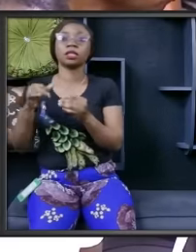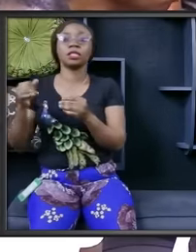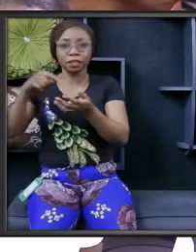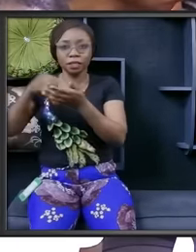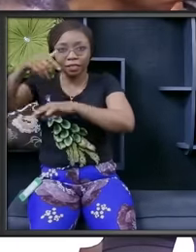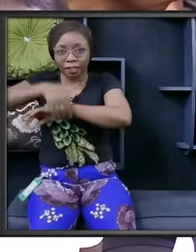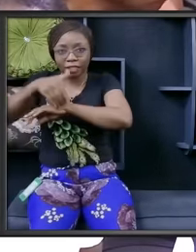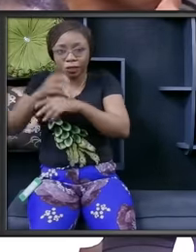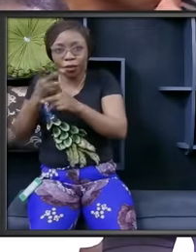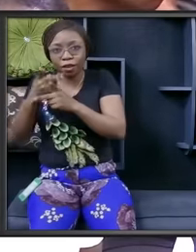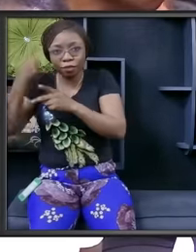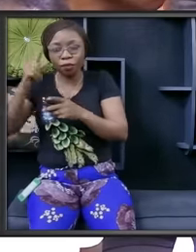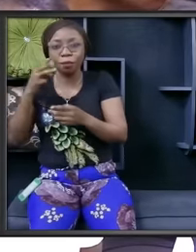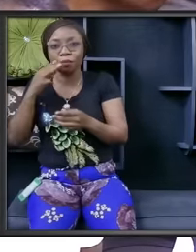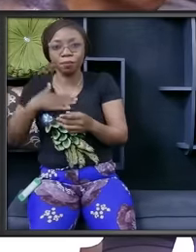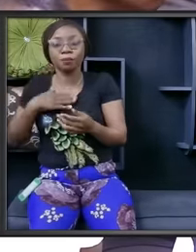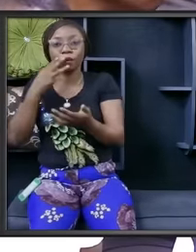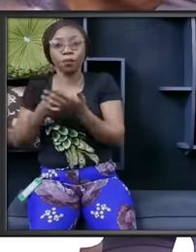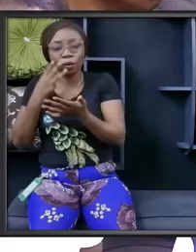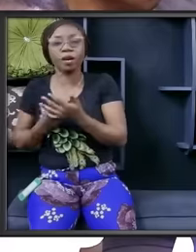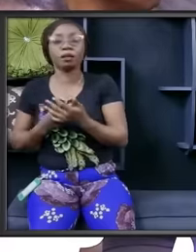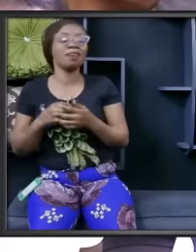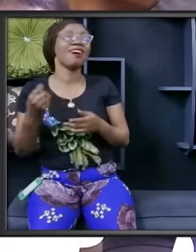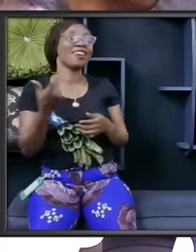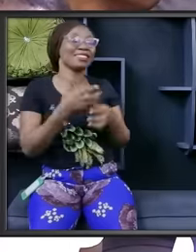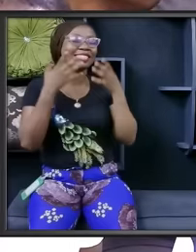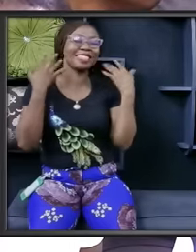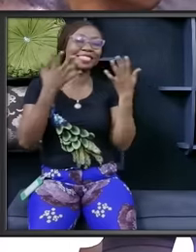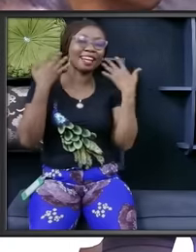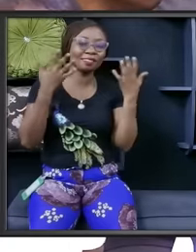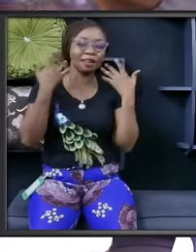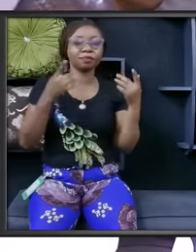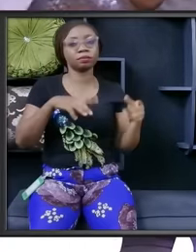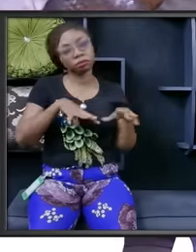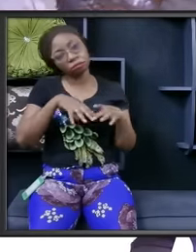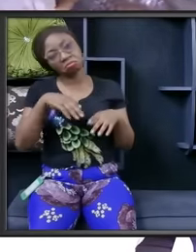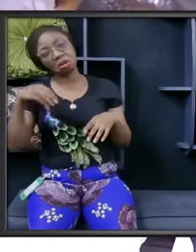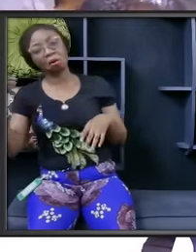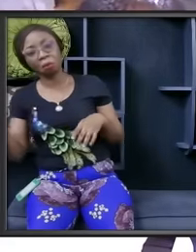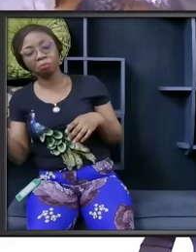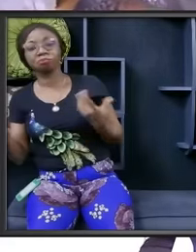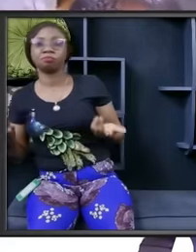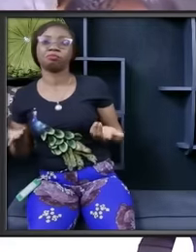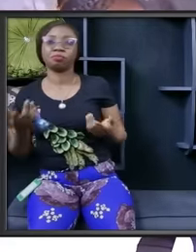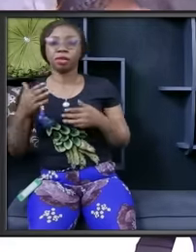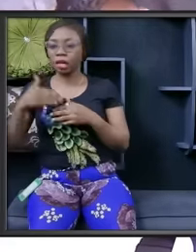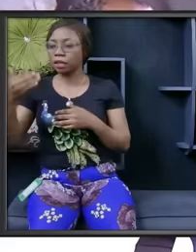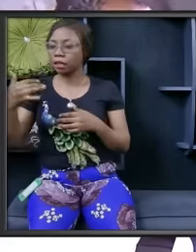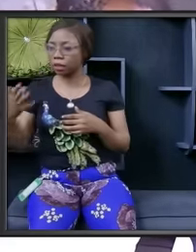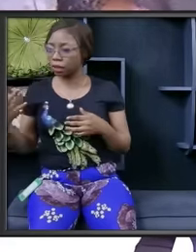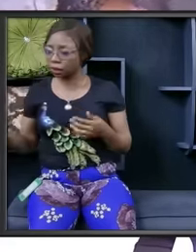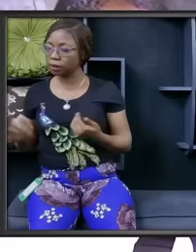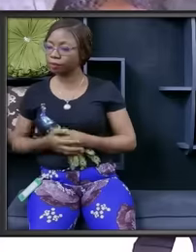Say, I know how to joke. All of them laugh. They say, So then come work. The next thing beside, I